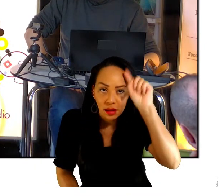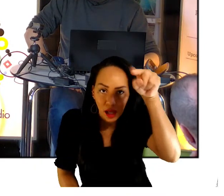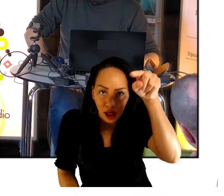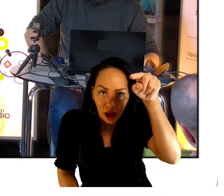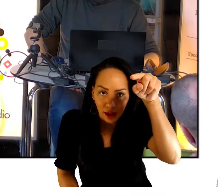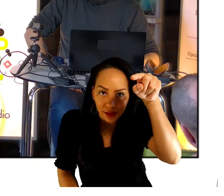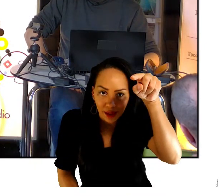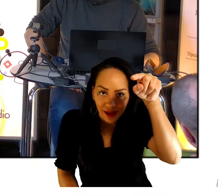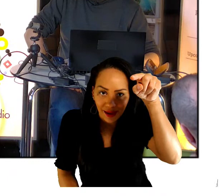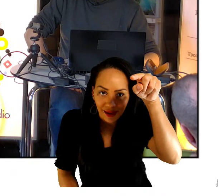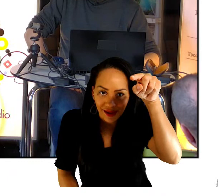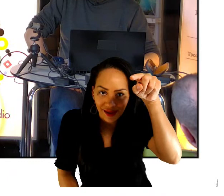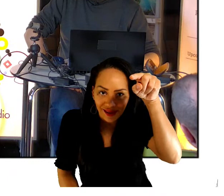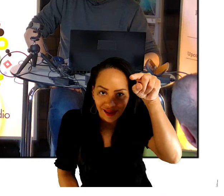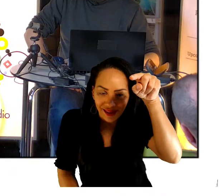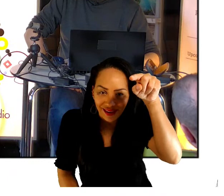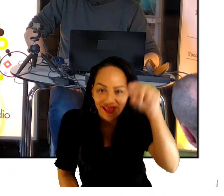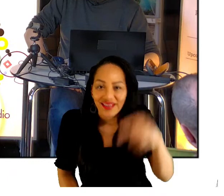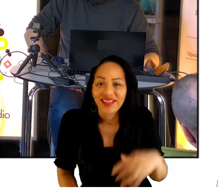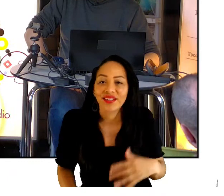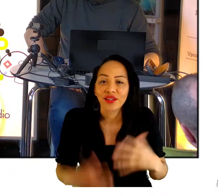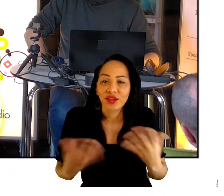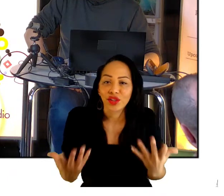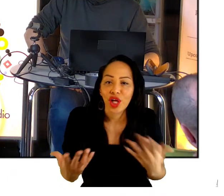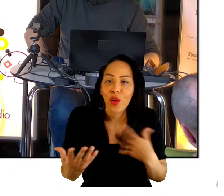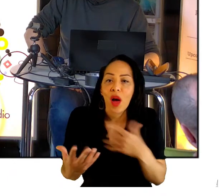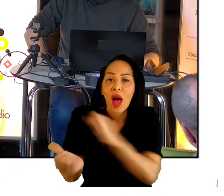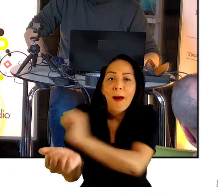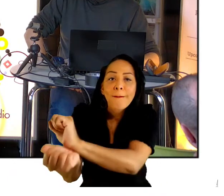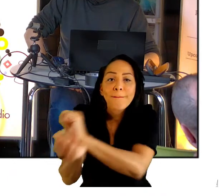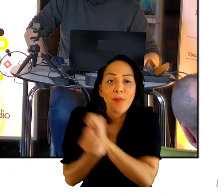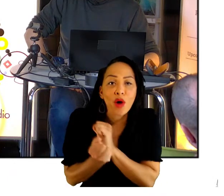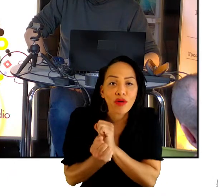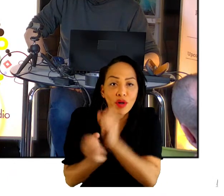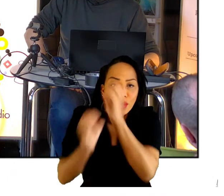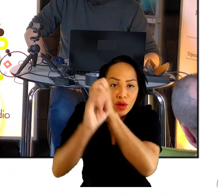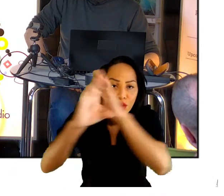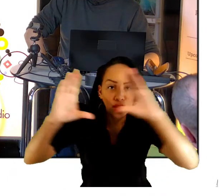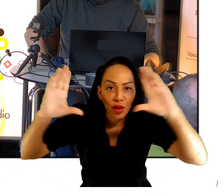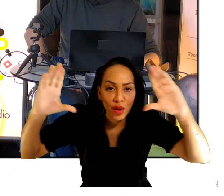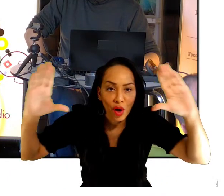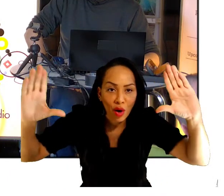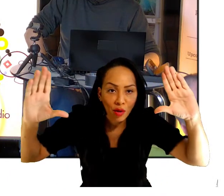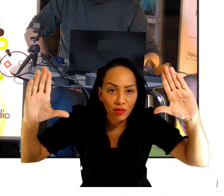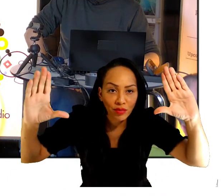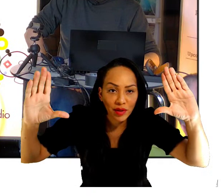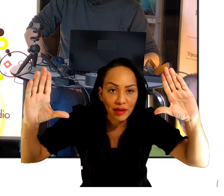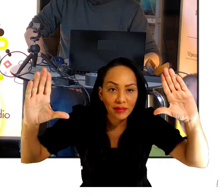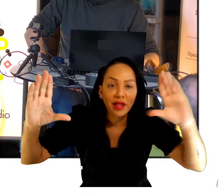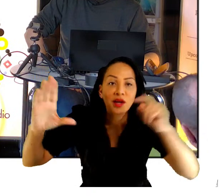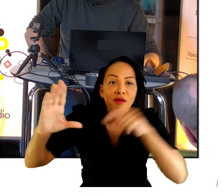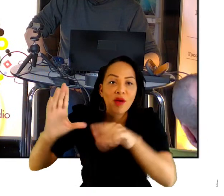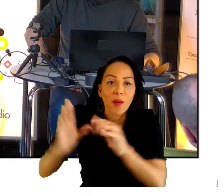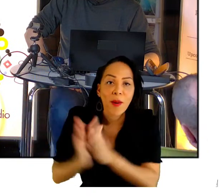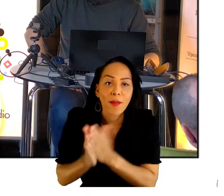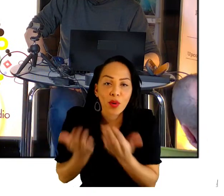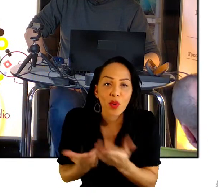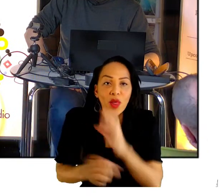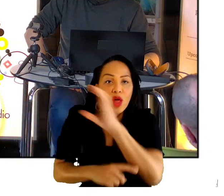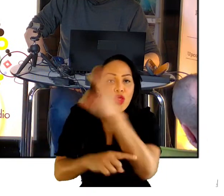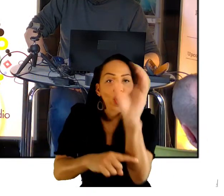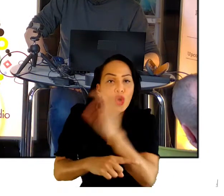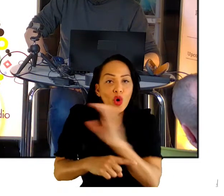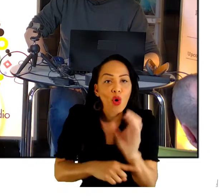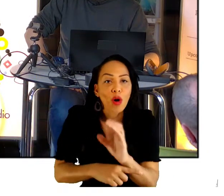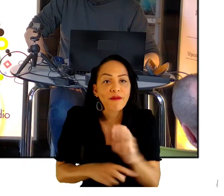I took this concept from a really great book called The Choreographer's Handbook by Jonathan Burrows, which